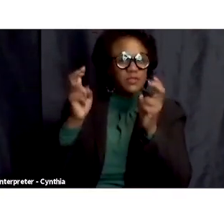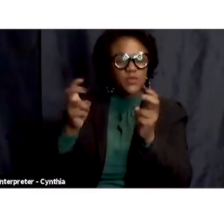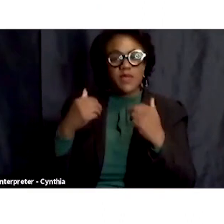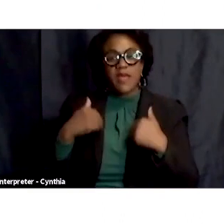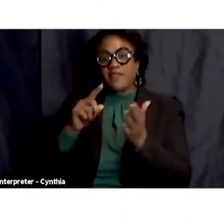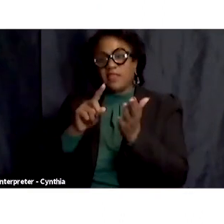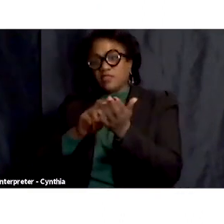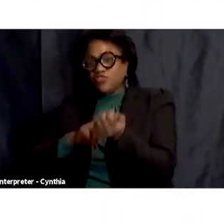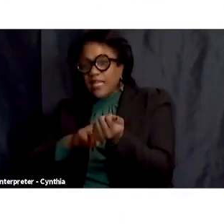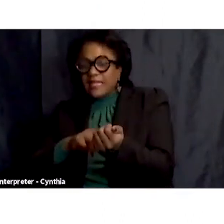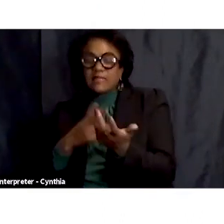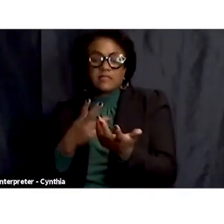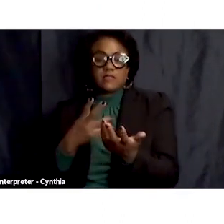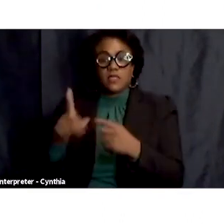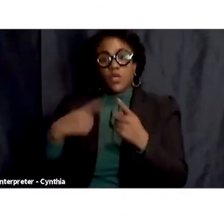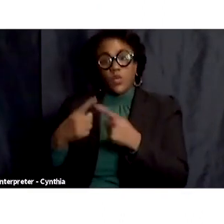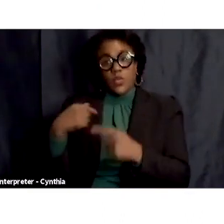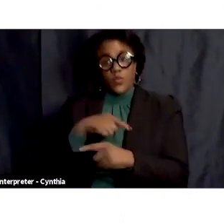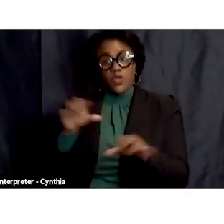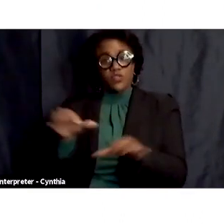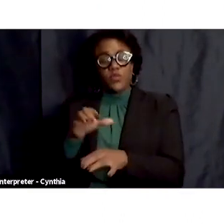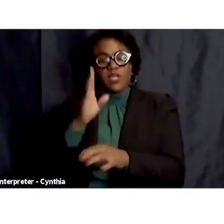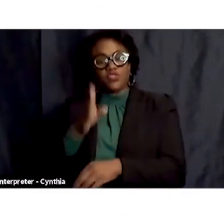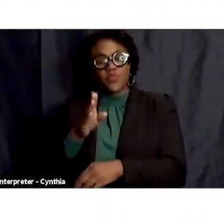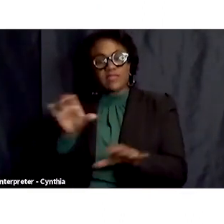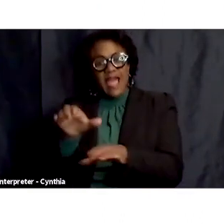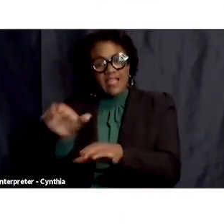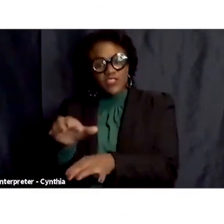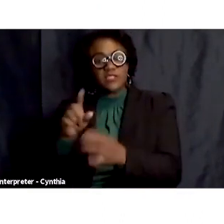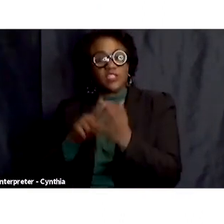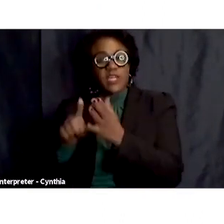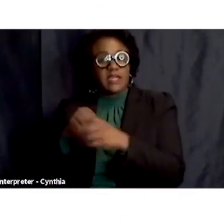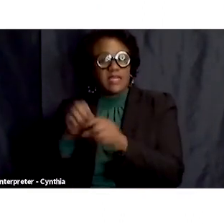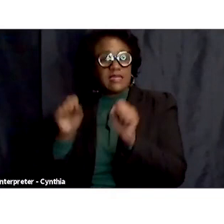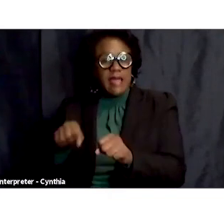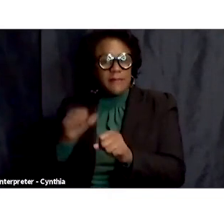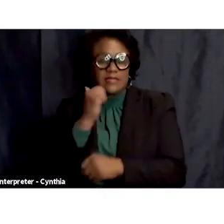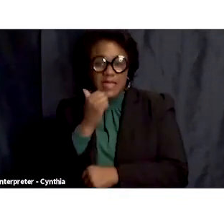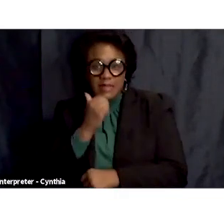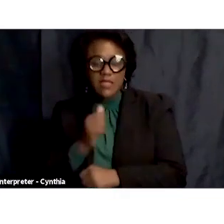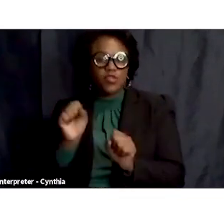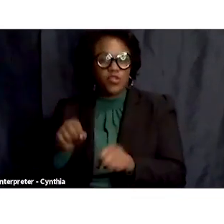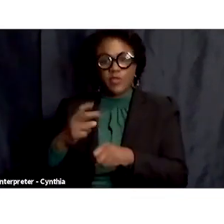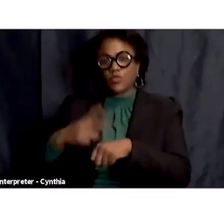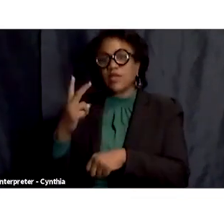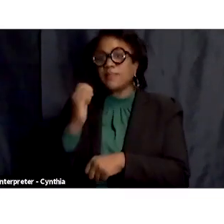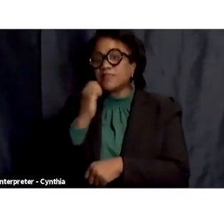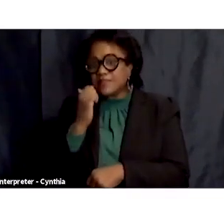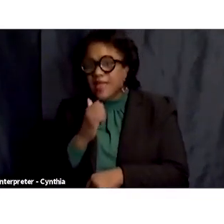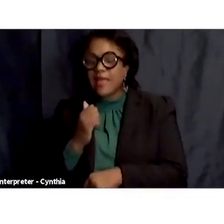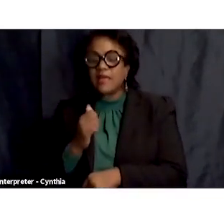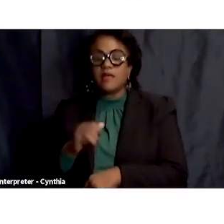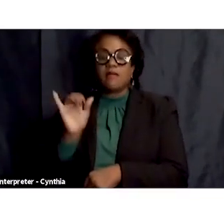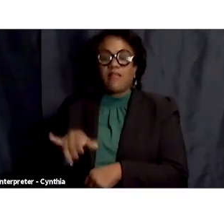check-ins. I know whenever we're doing a direct action, for instance, those check-ins can be daily. They might be twice a day, just like staying in